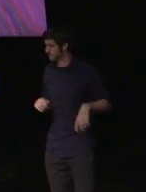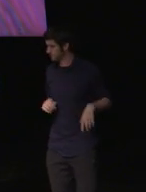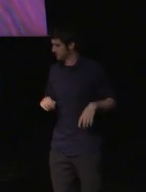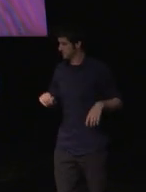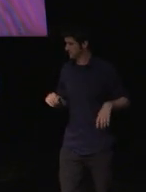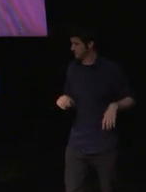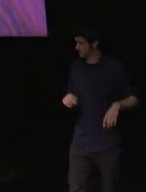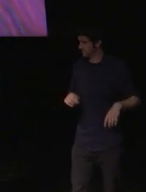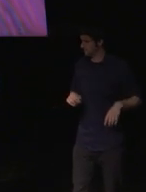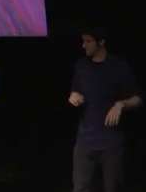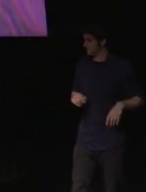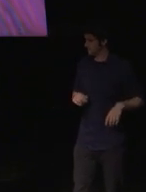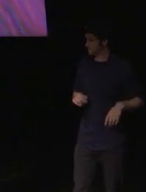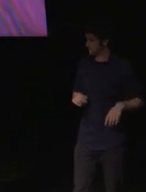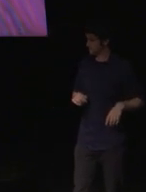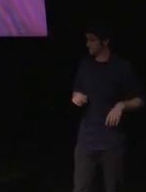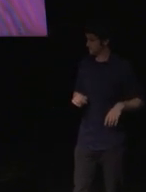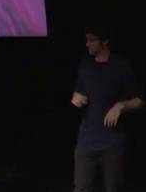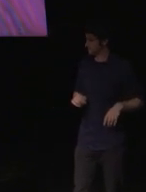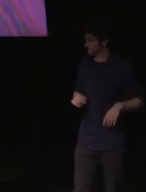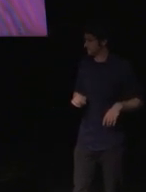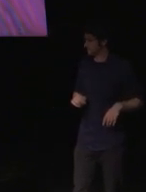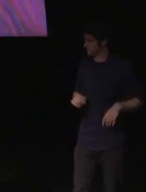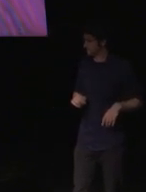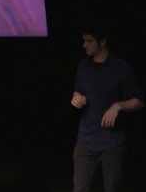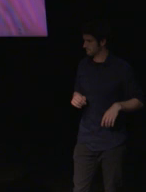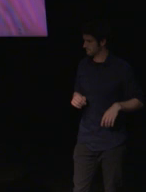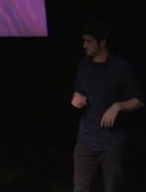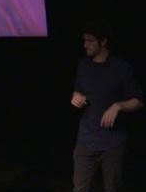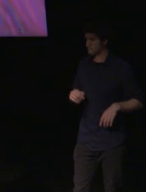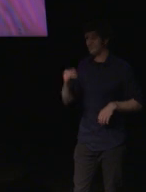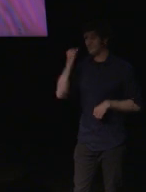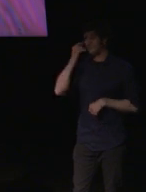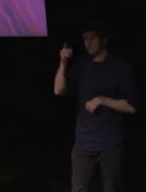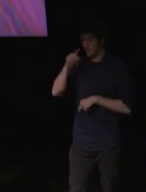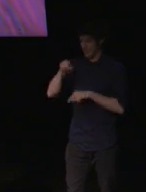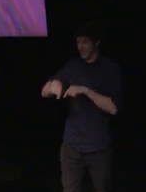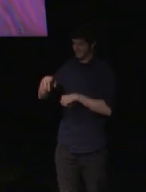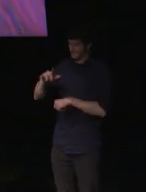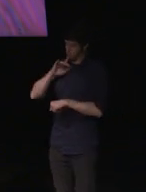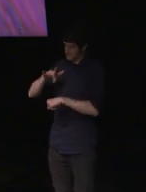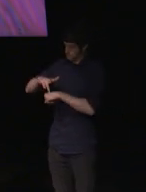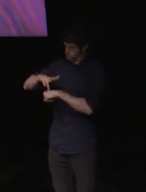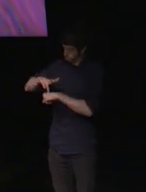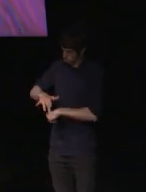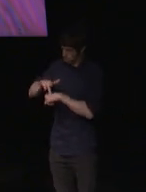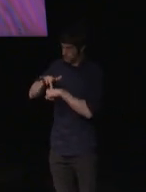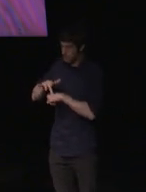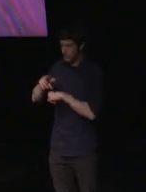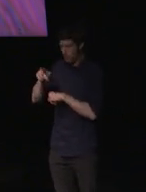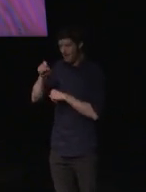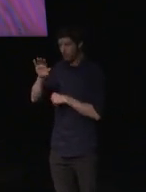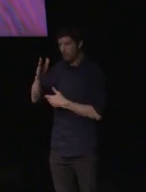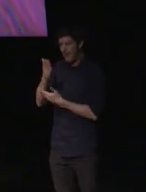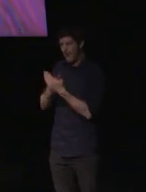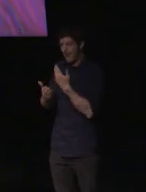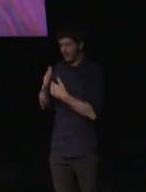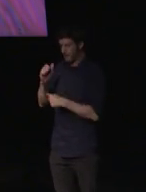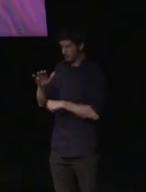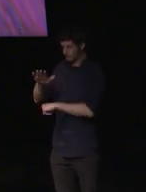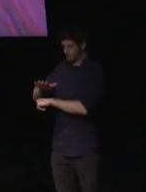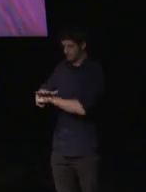the industrial designer Chris Kajowski likes to talk about how you could kind of lay your hand on this device and just kind of rock it between these two